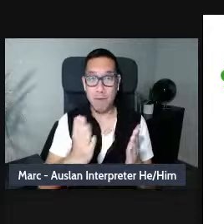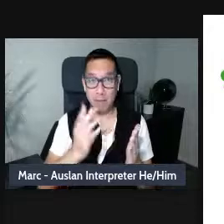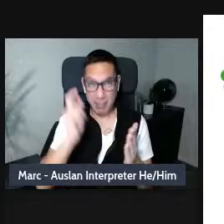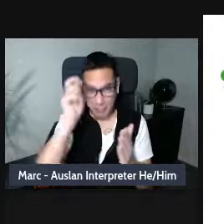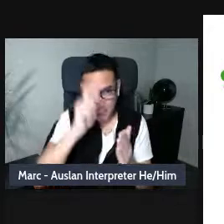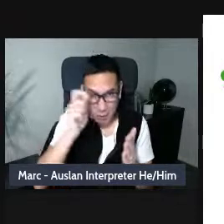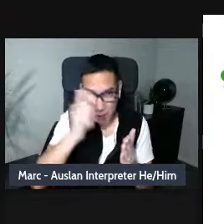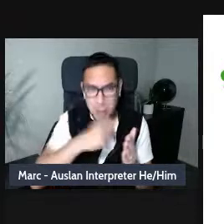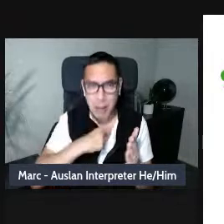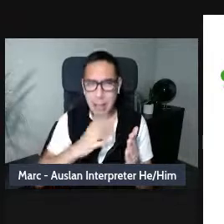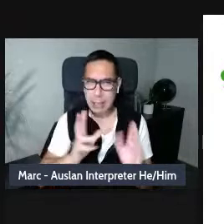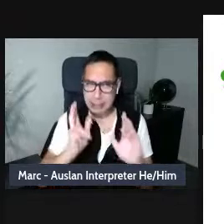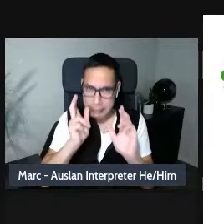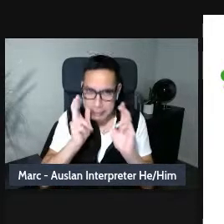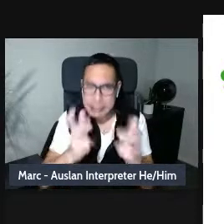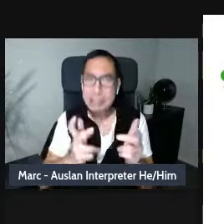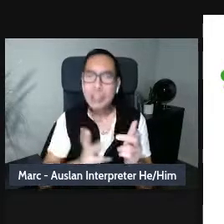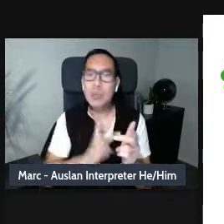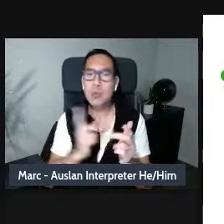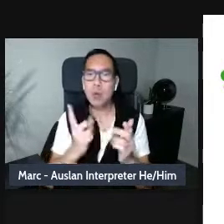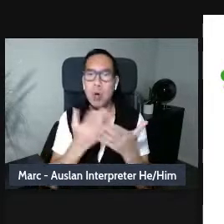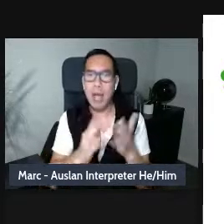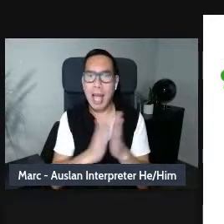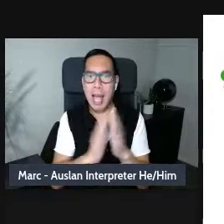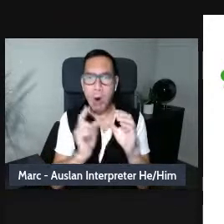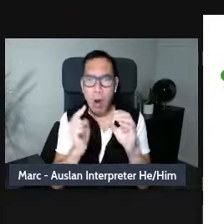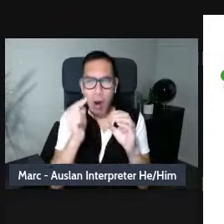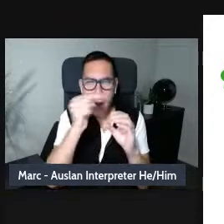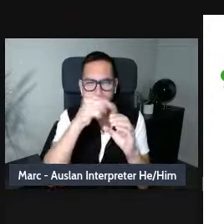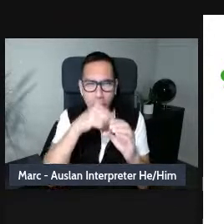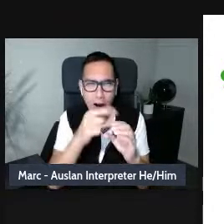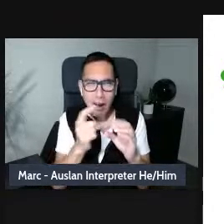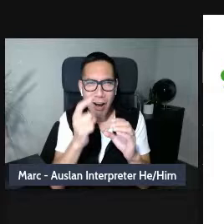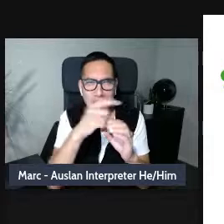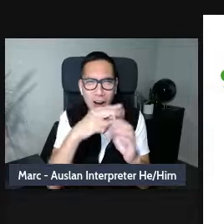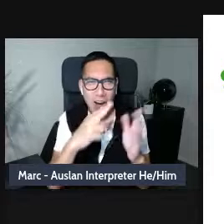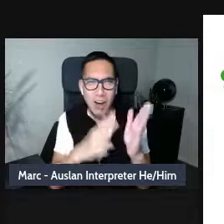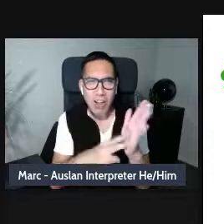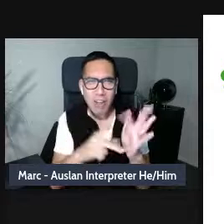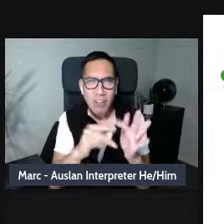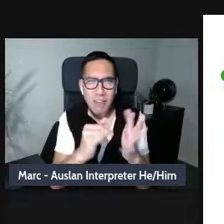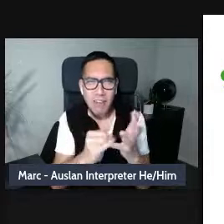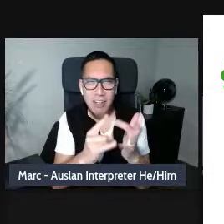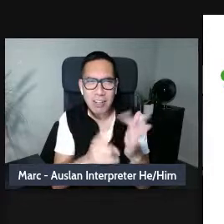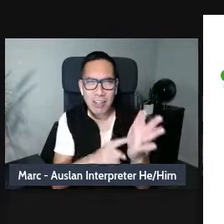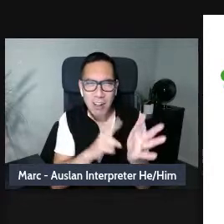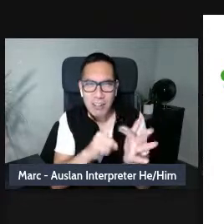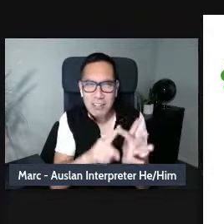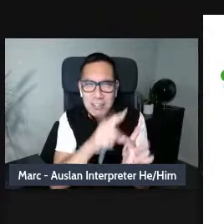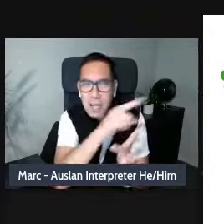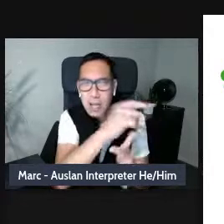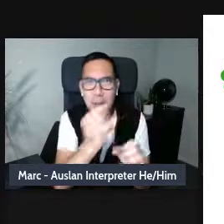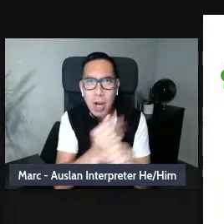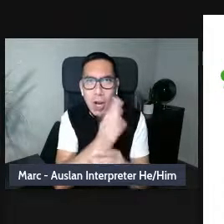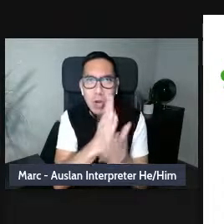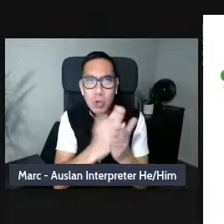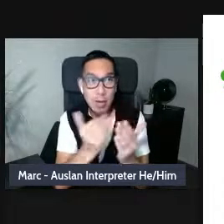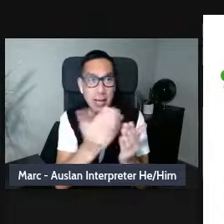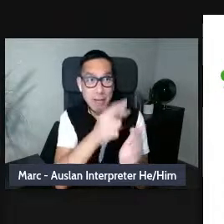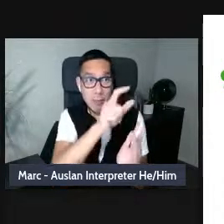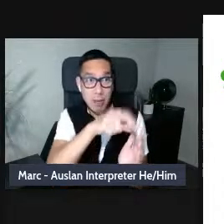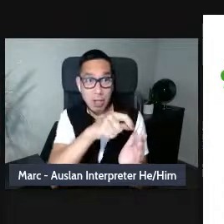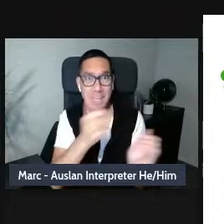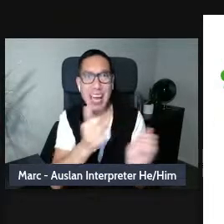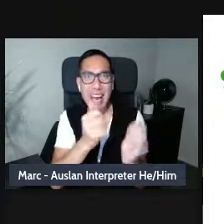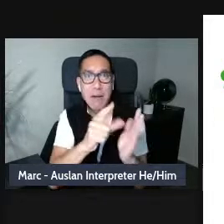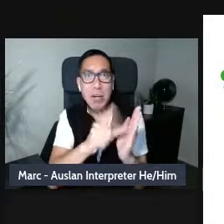to increase the flow through these collateral vessels to buy the patient more time to be transported to the hospital